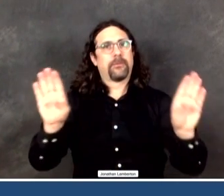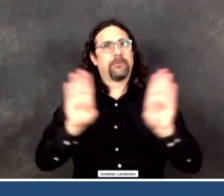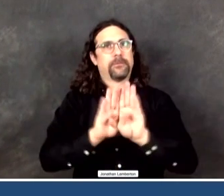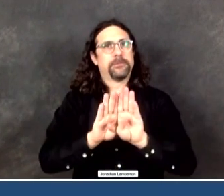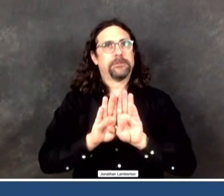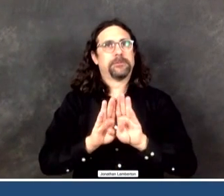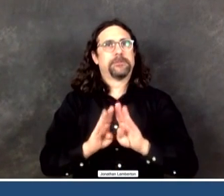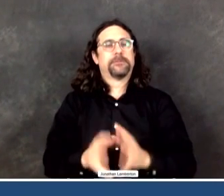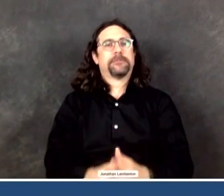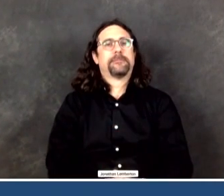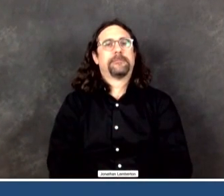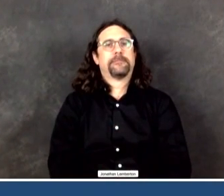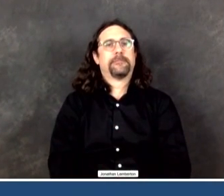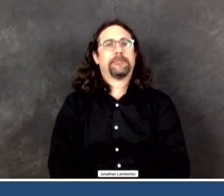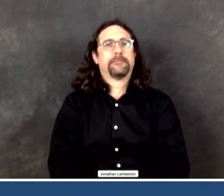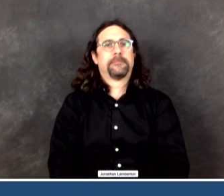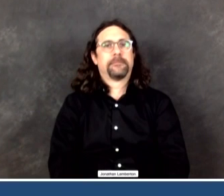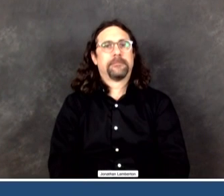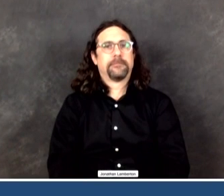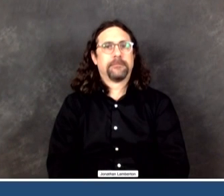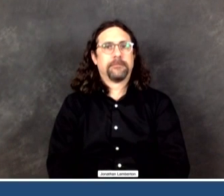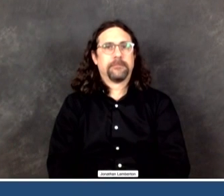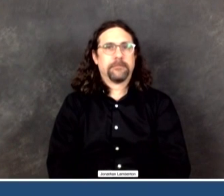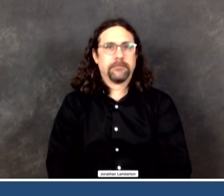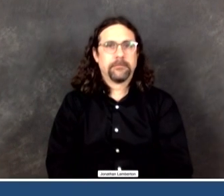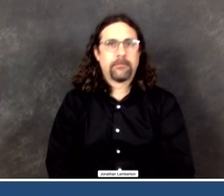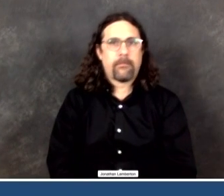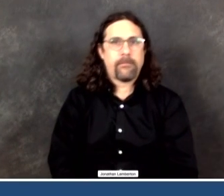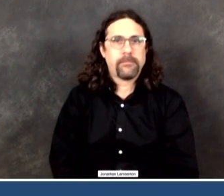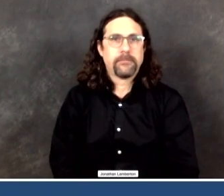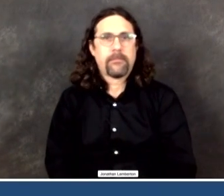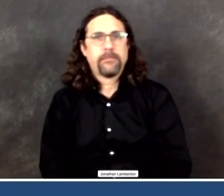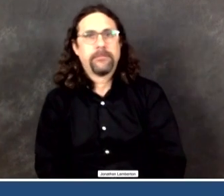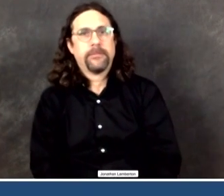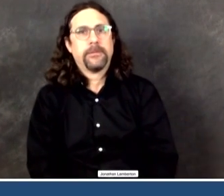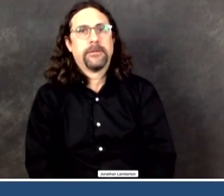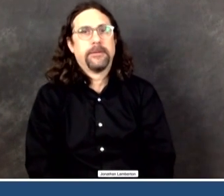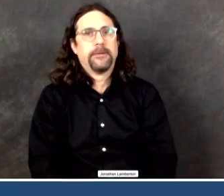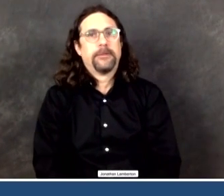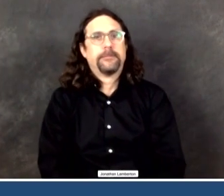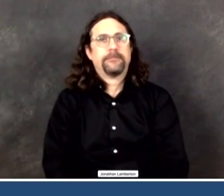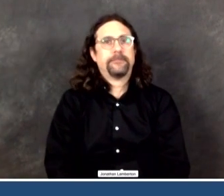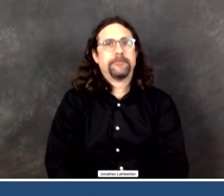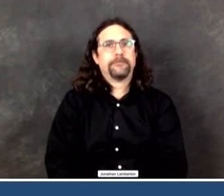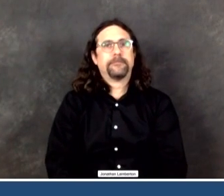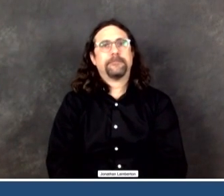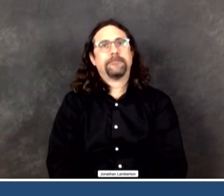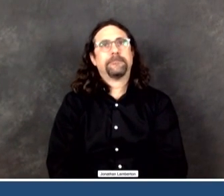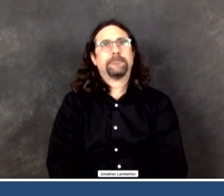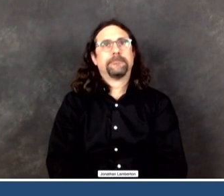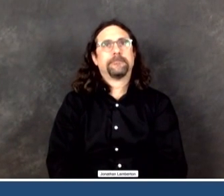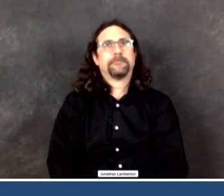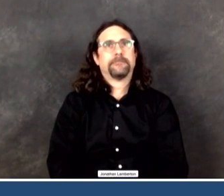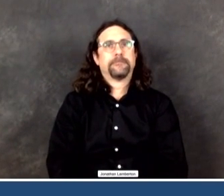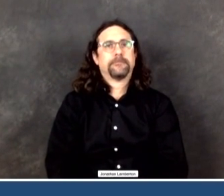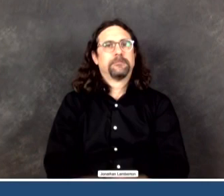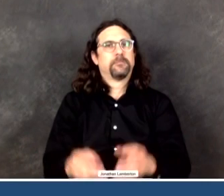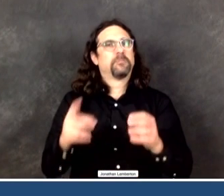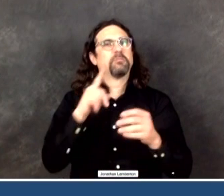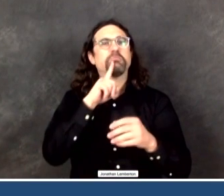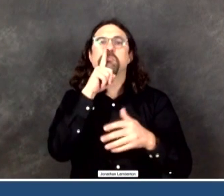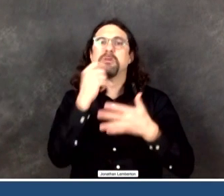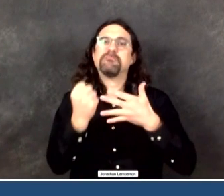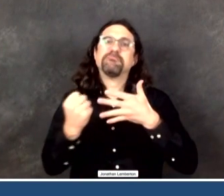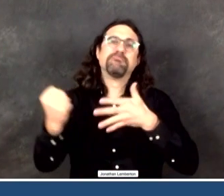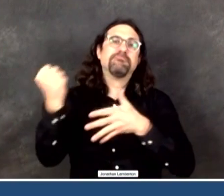as well, protecting our kids, protecting our families, protecting our educators. From that perspective,